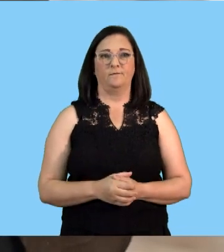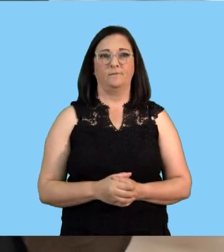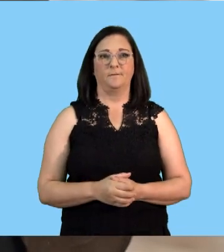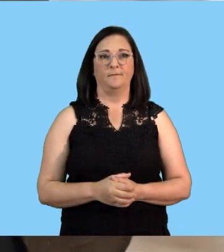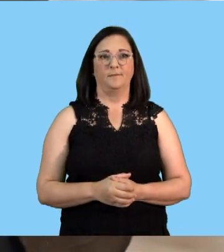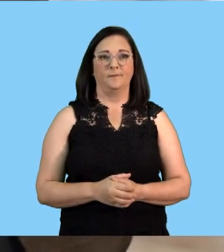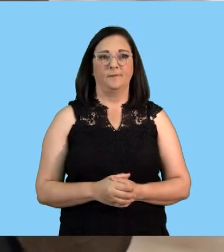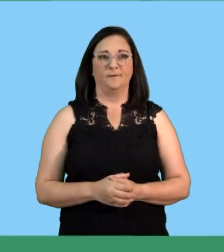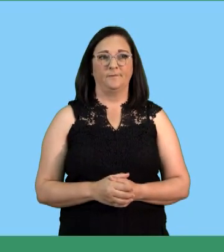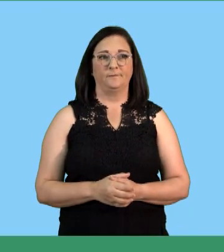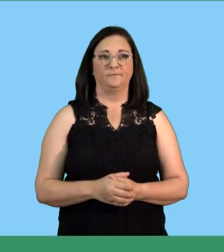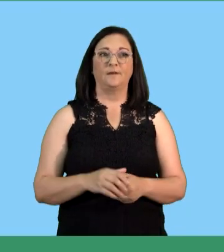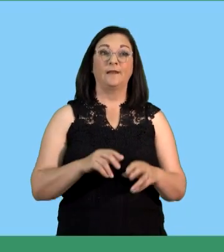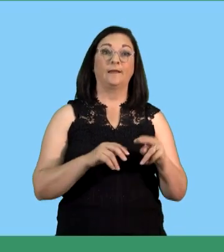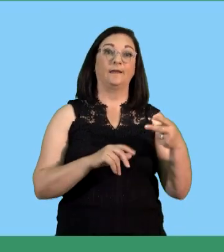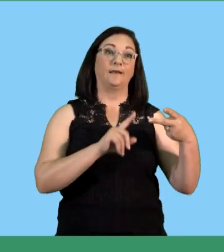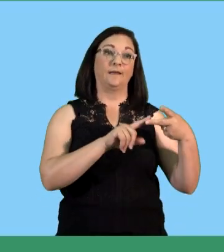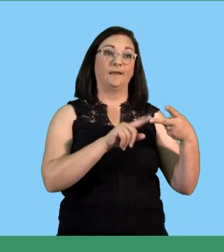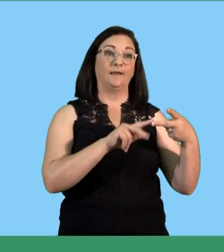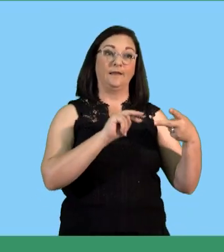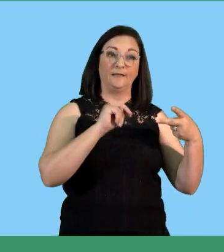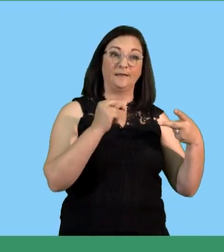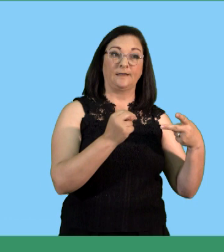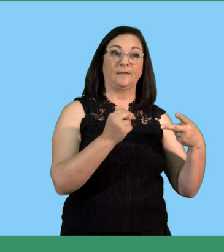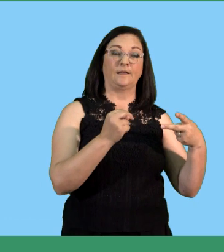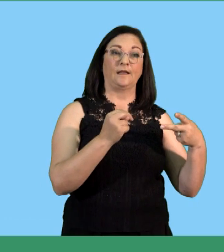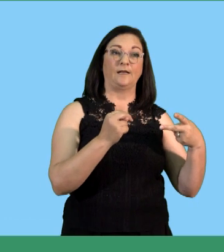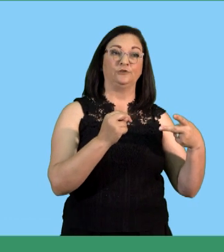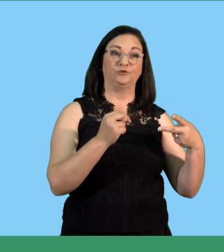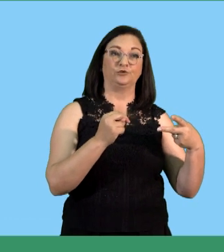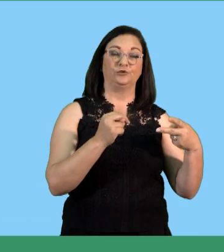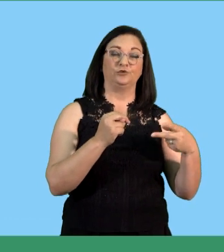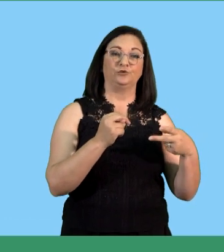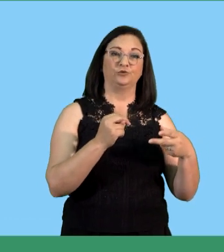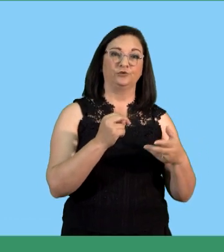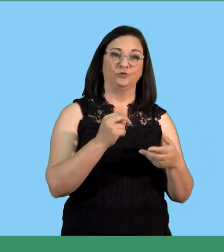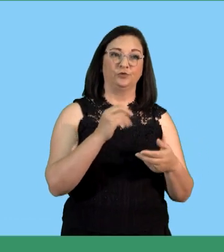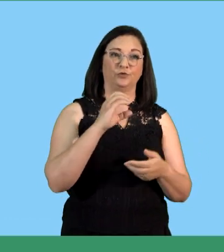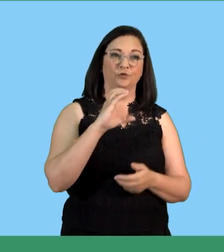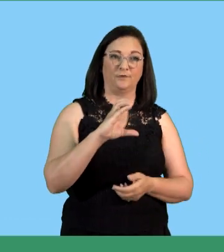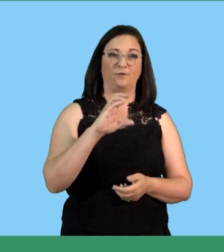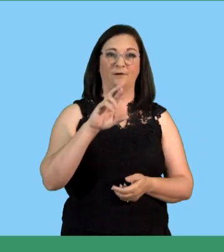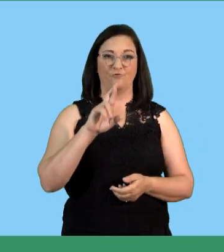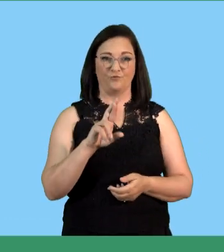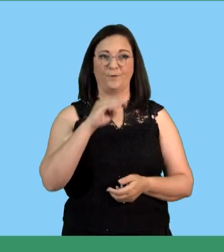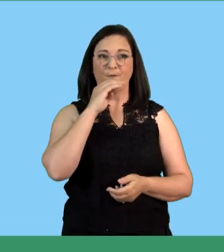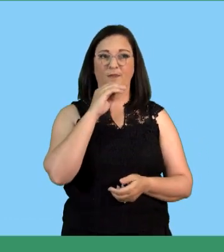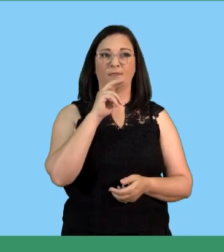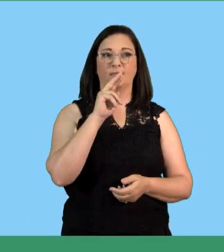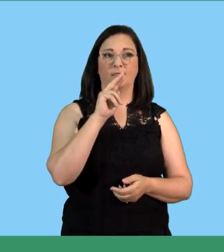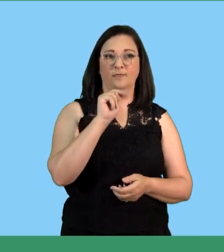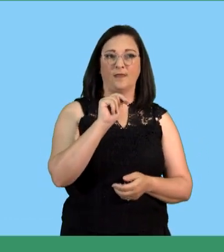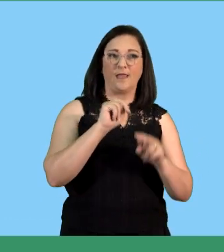to be regulated by what? The National Credit Regulator, which is another word or another term that we'll be finding in this topic. It